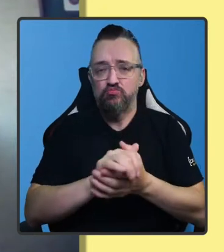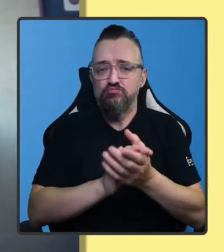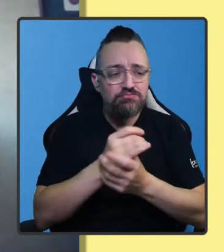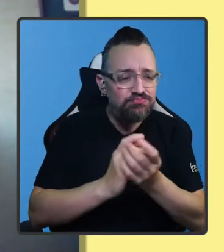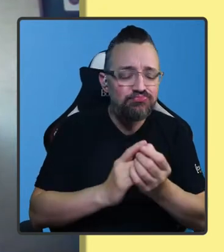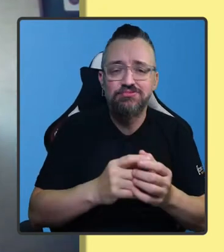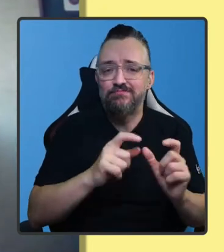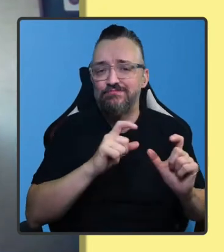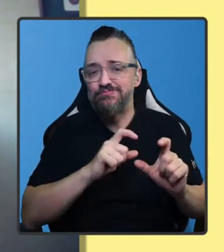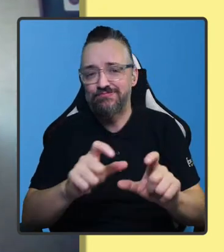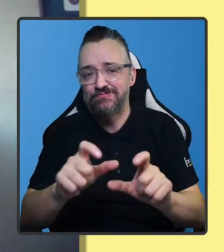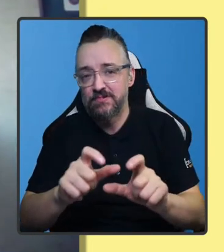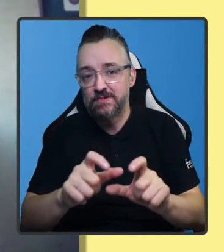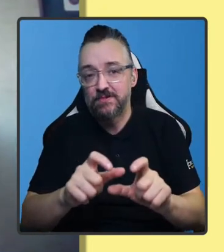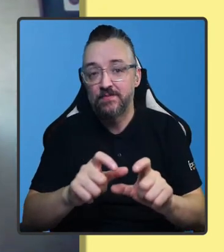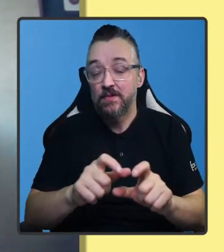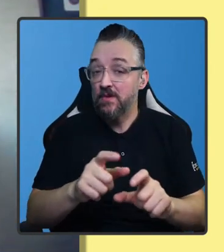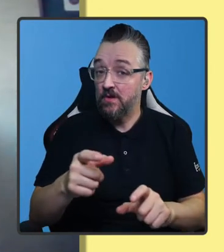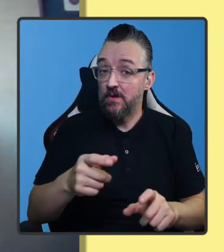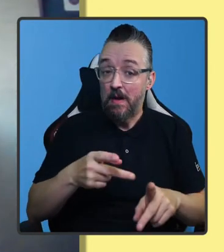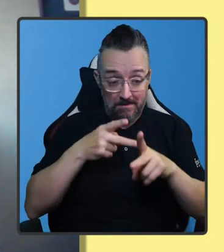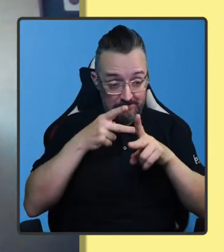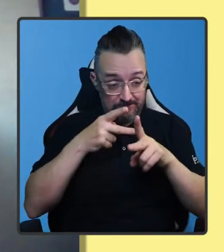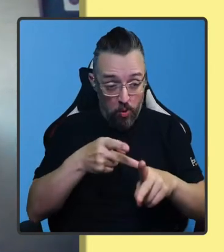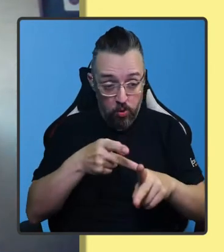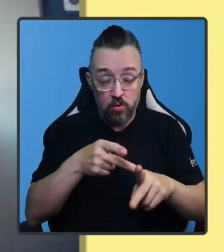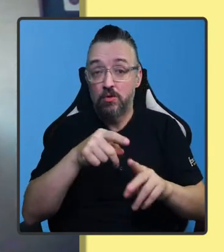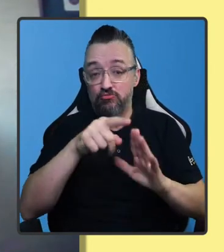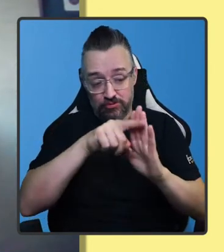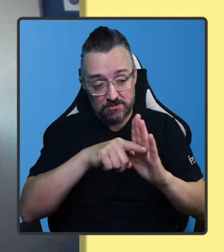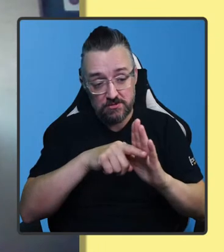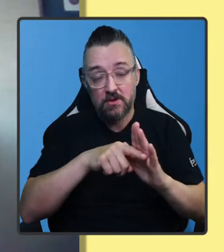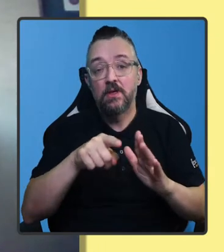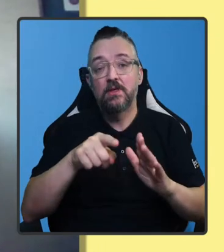crisis. And if we do that, then the best and most perfect